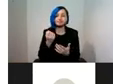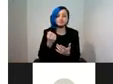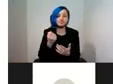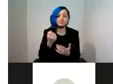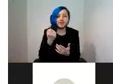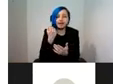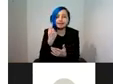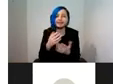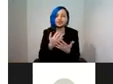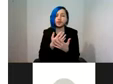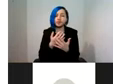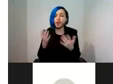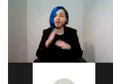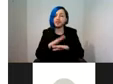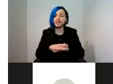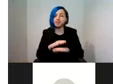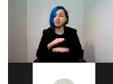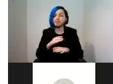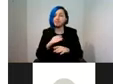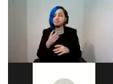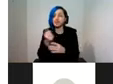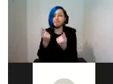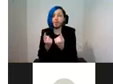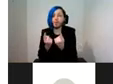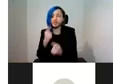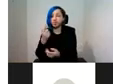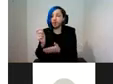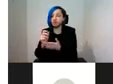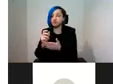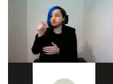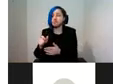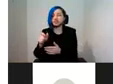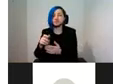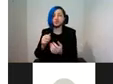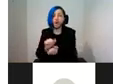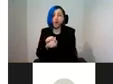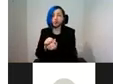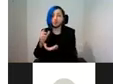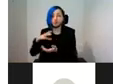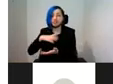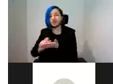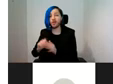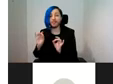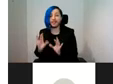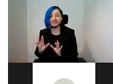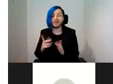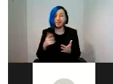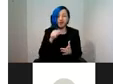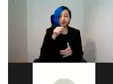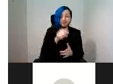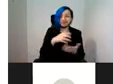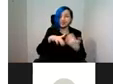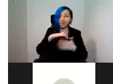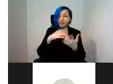often these things have many owners or many distributed owners. We have to rethink about how the ways